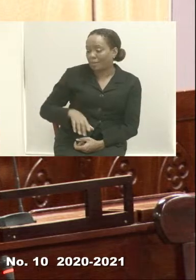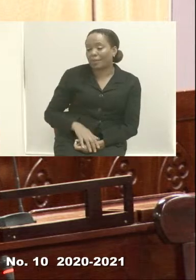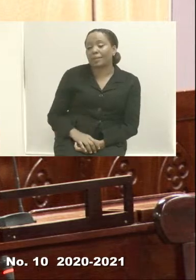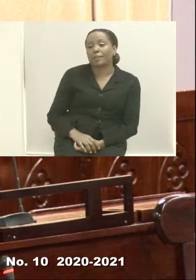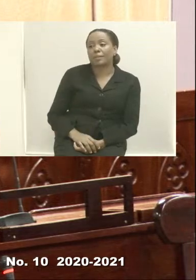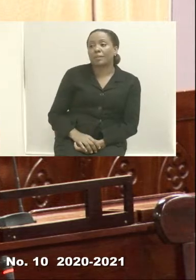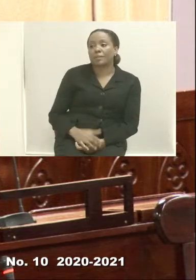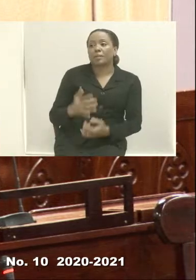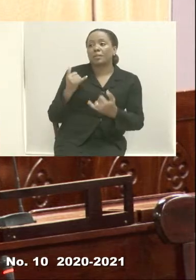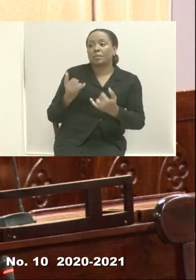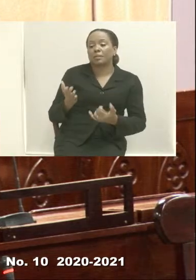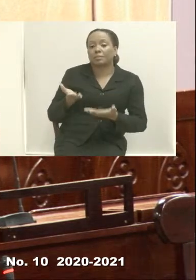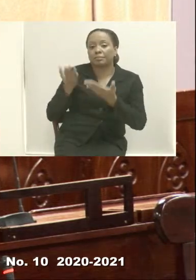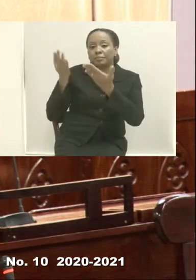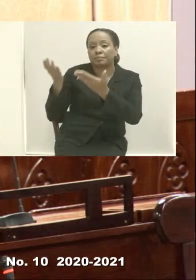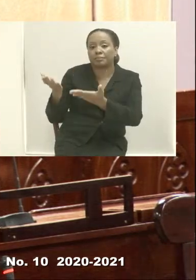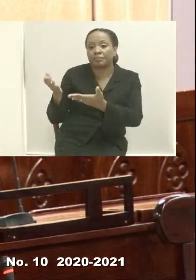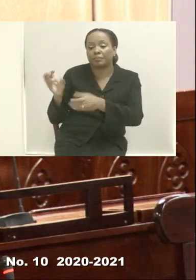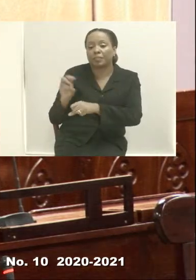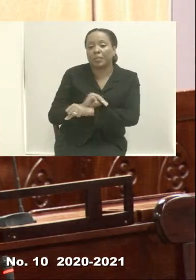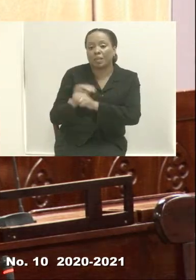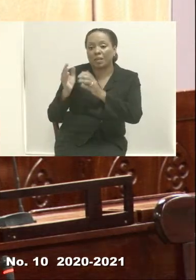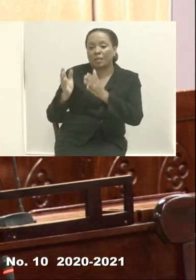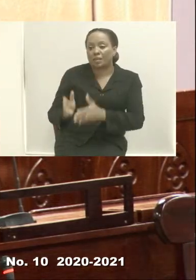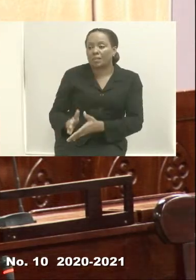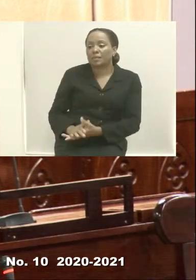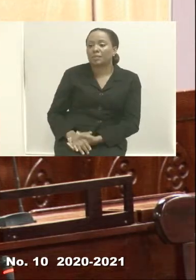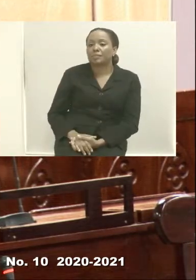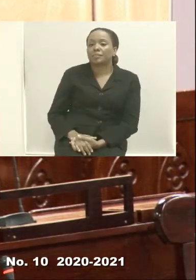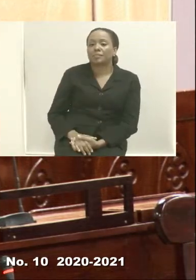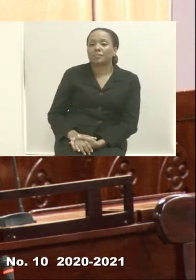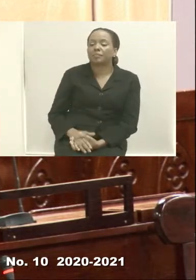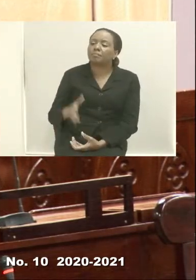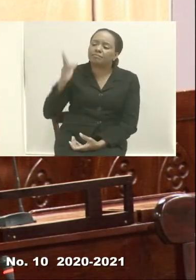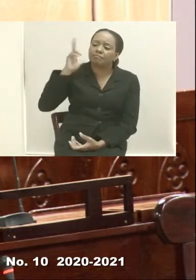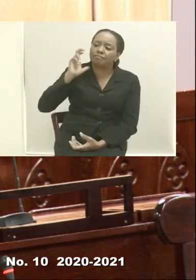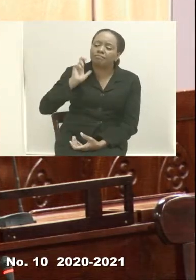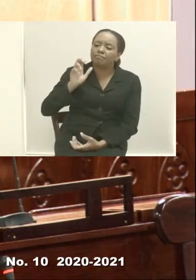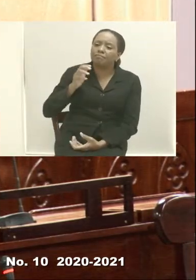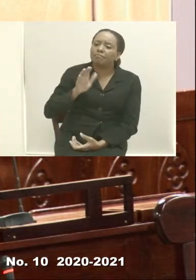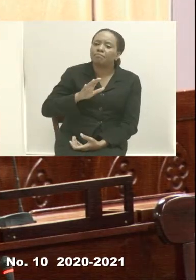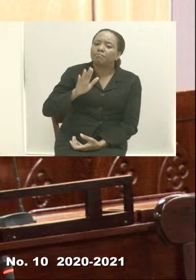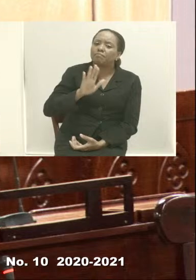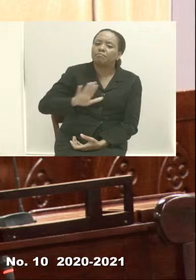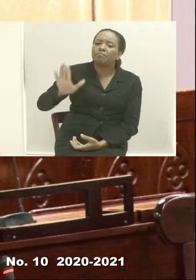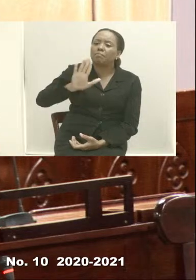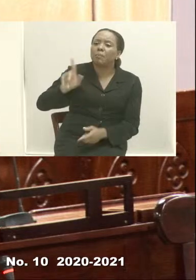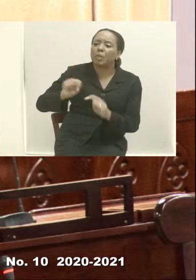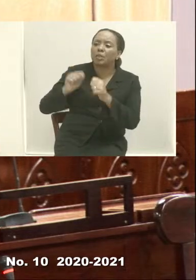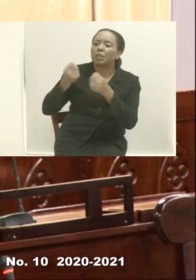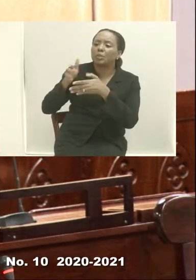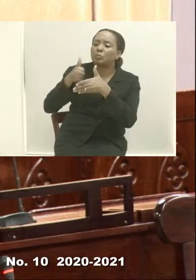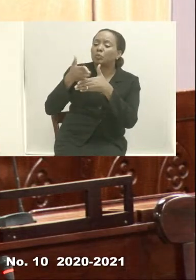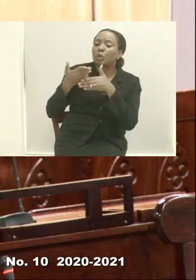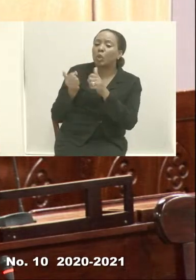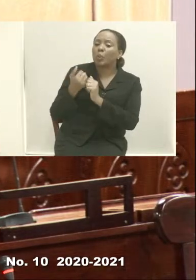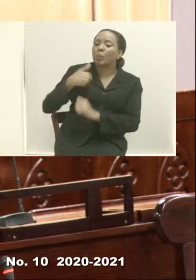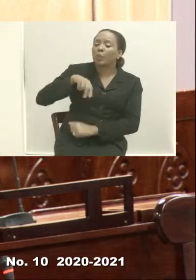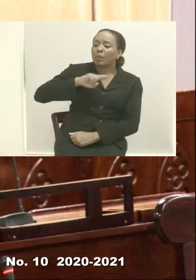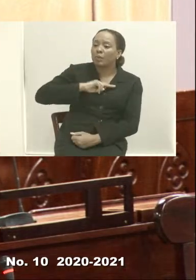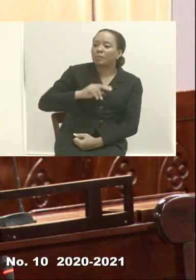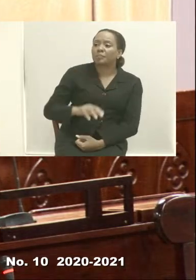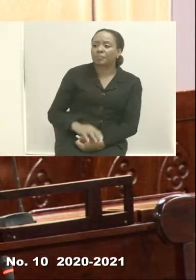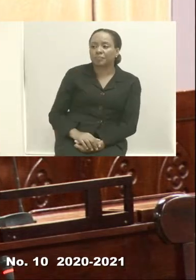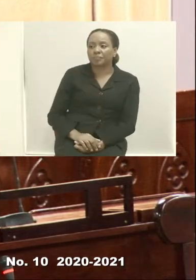Honourable Minister and hear what his team will share with us today. In St. James South, we have